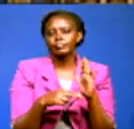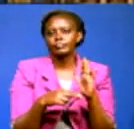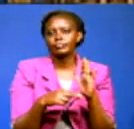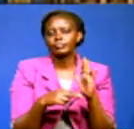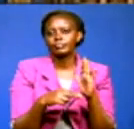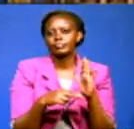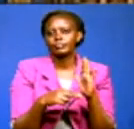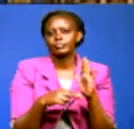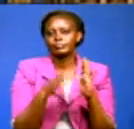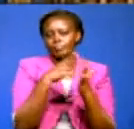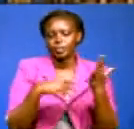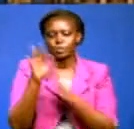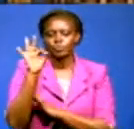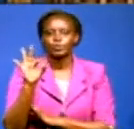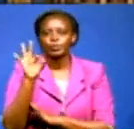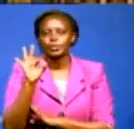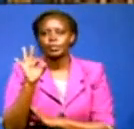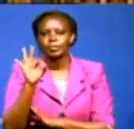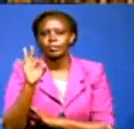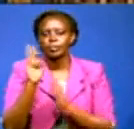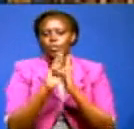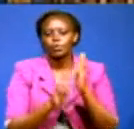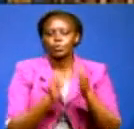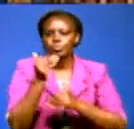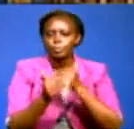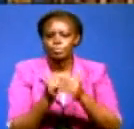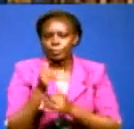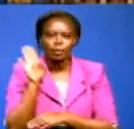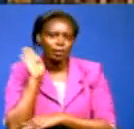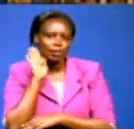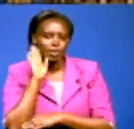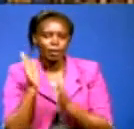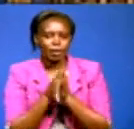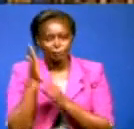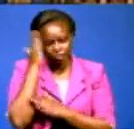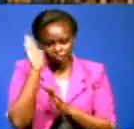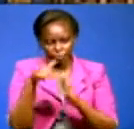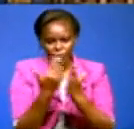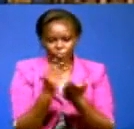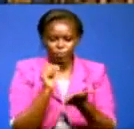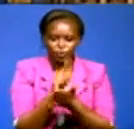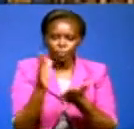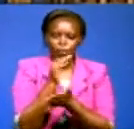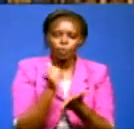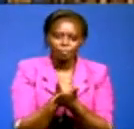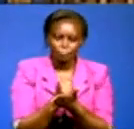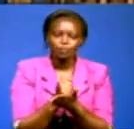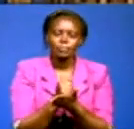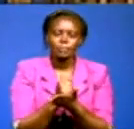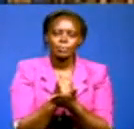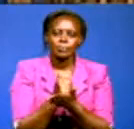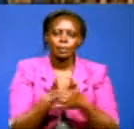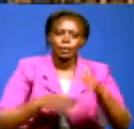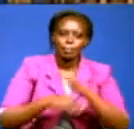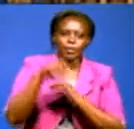the third schedule, the rules of procedure for the hearing and determination of the proposed removal from office by impeachment of a